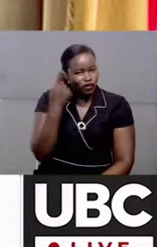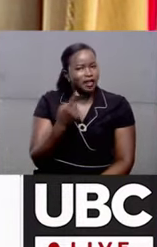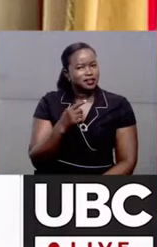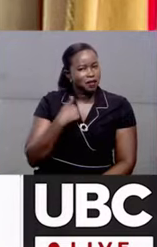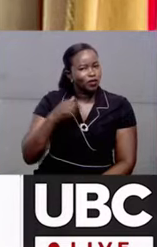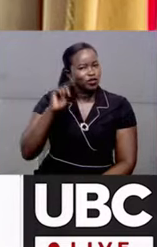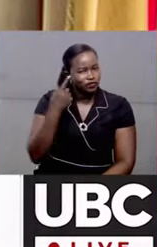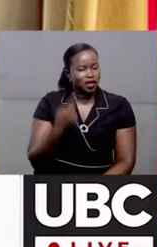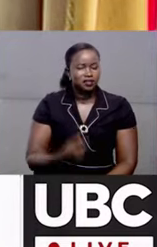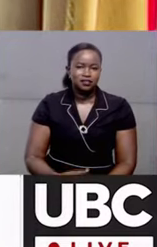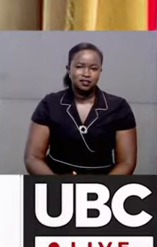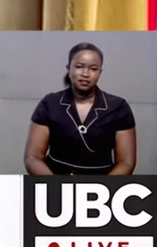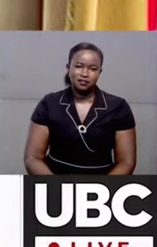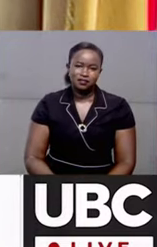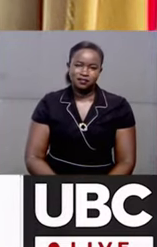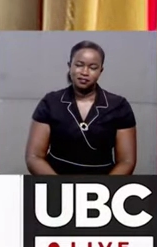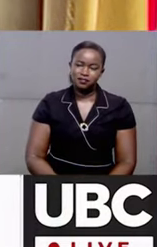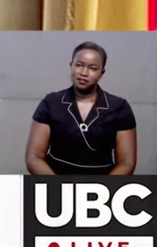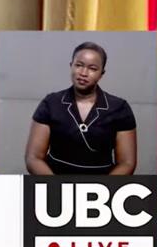Yes, Sarah. Stand, Right Honorable Speaker.